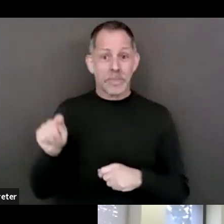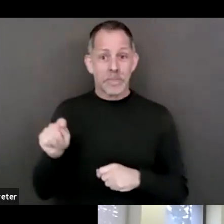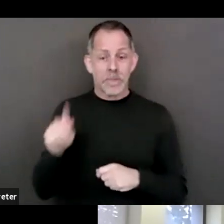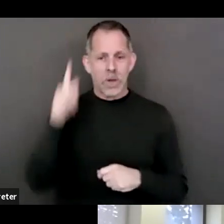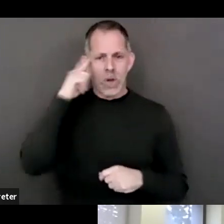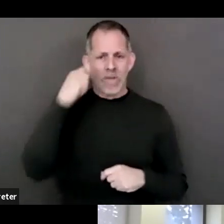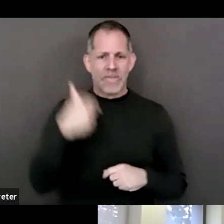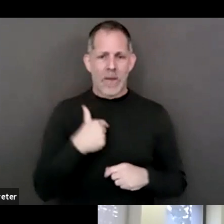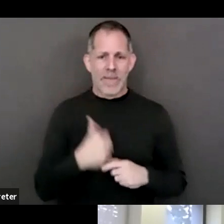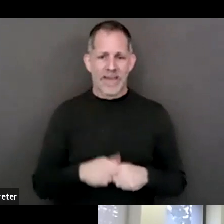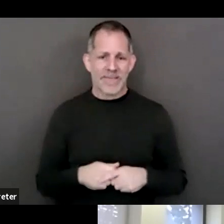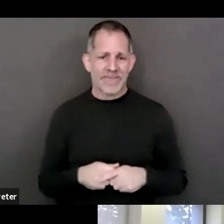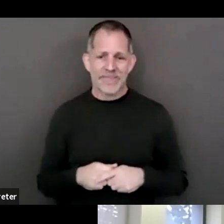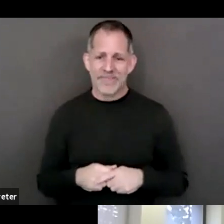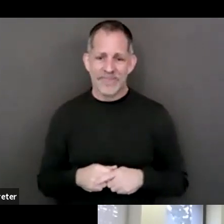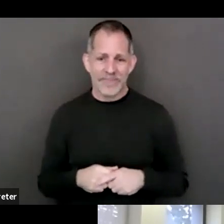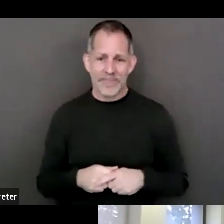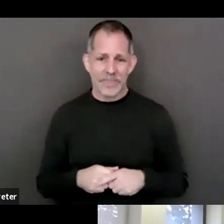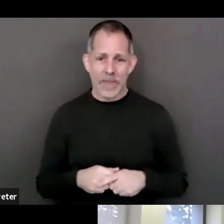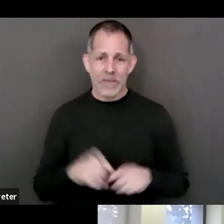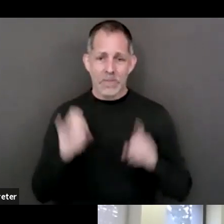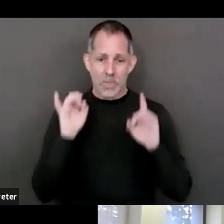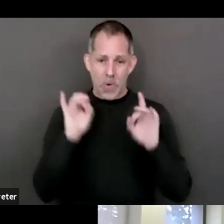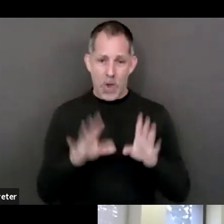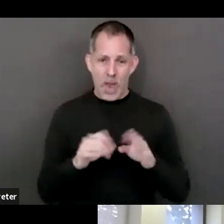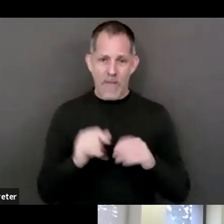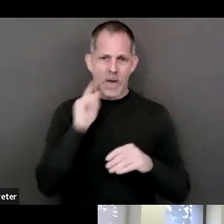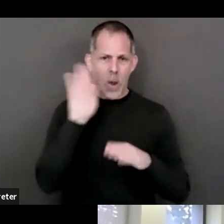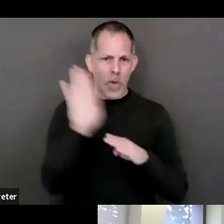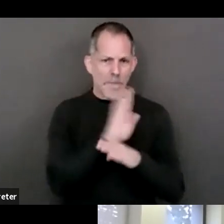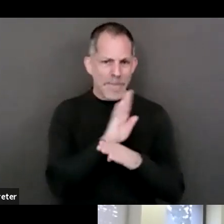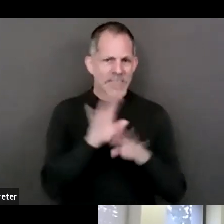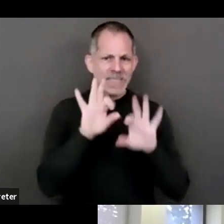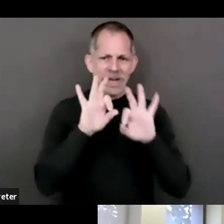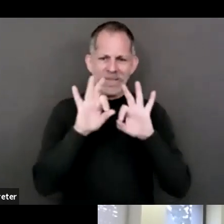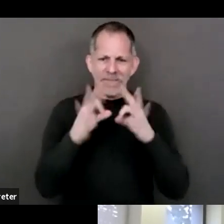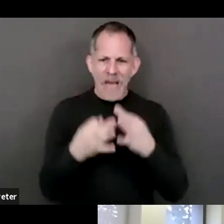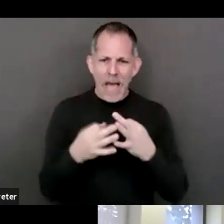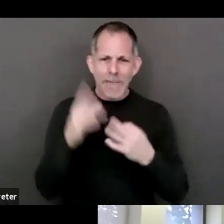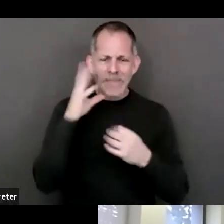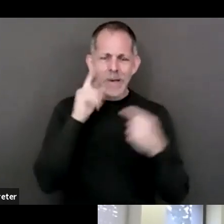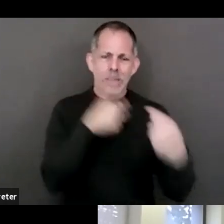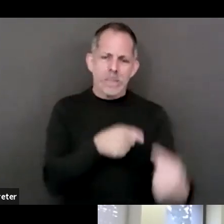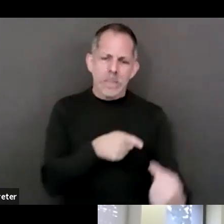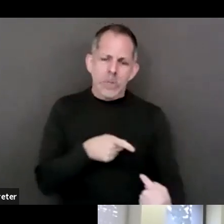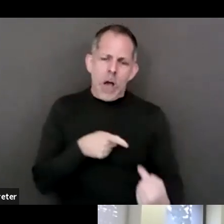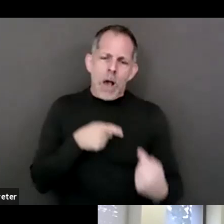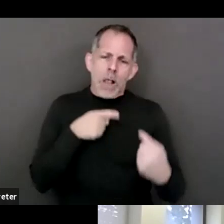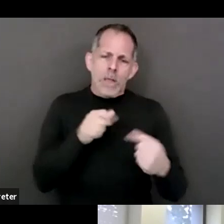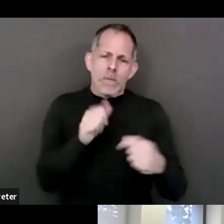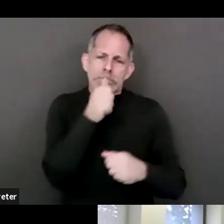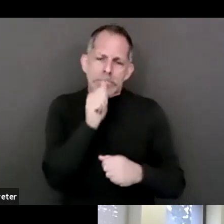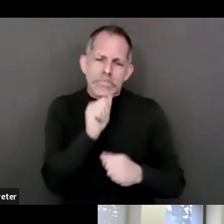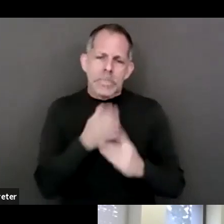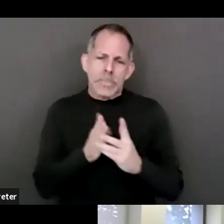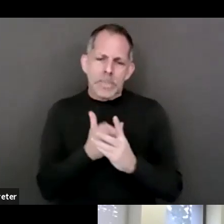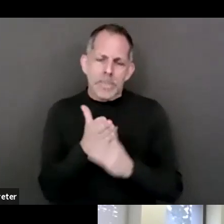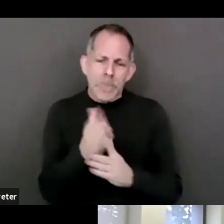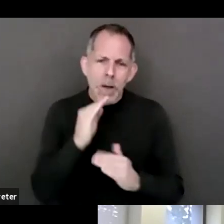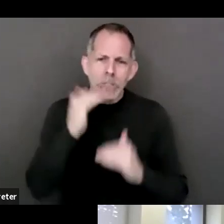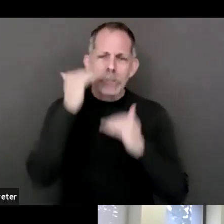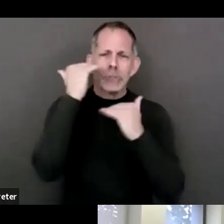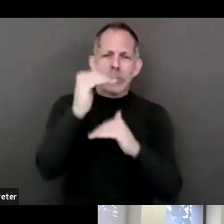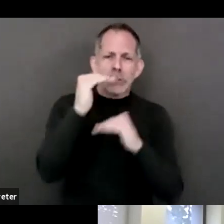and families are hurting. The restrictions are frustrating, but it just makes me all the more